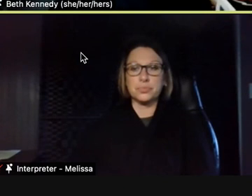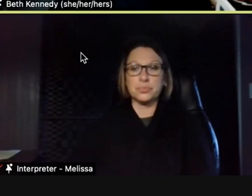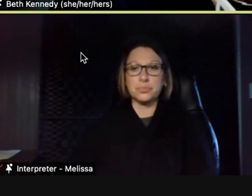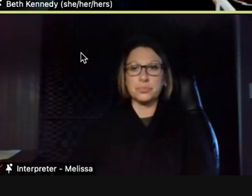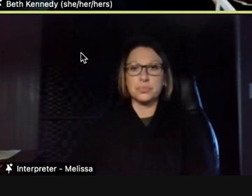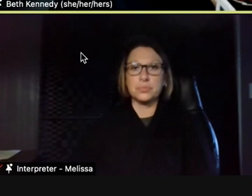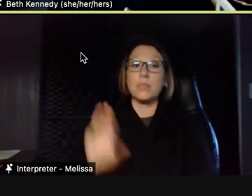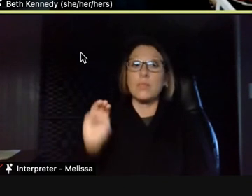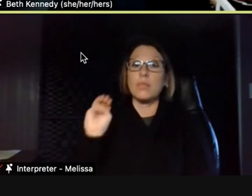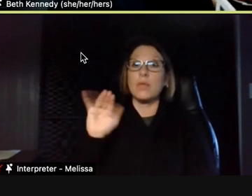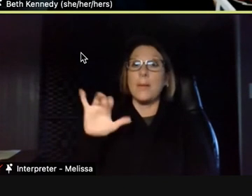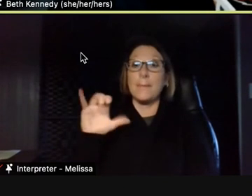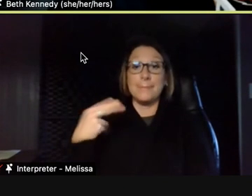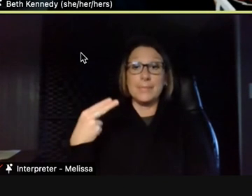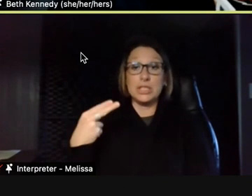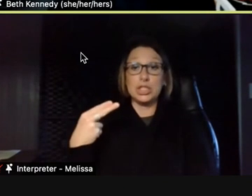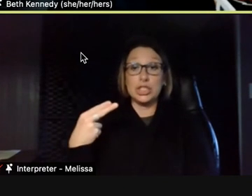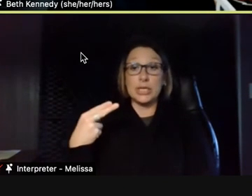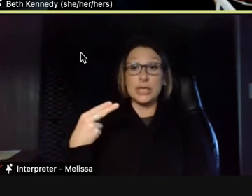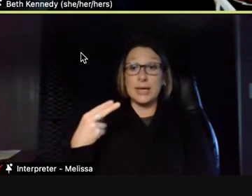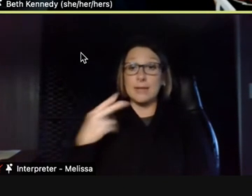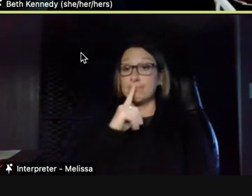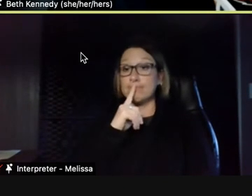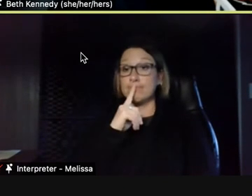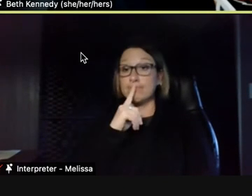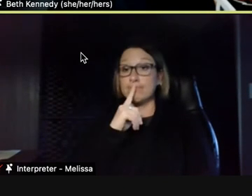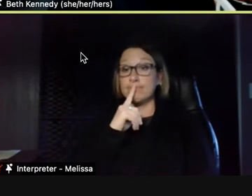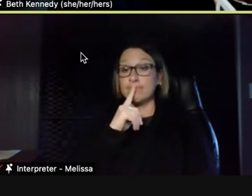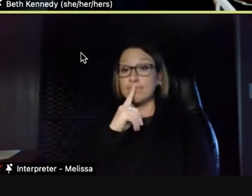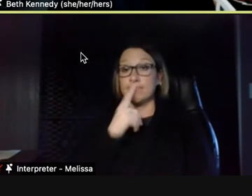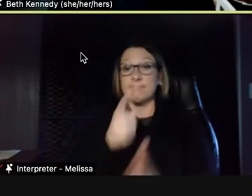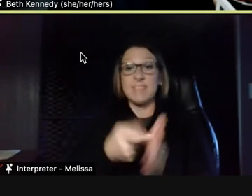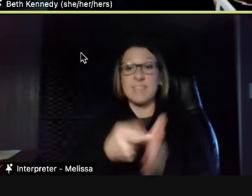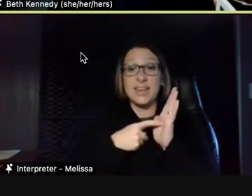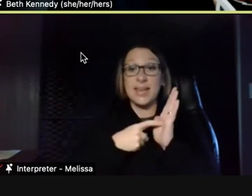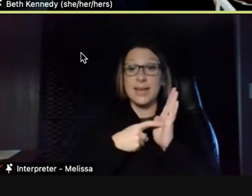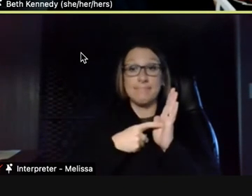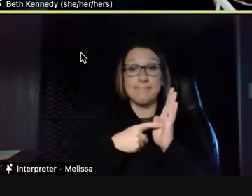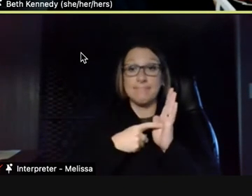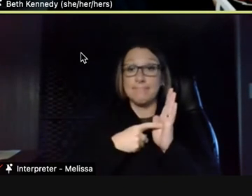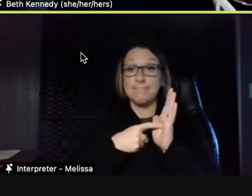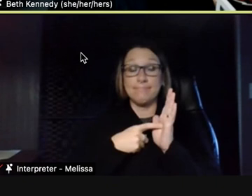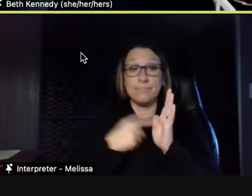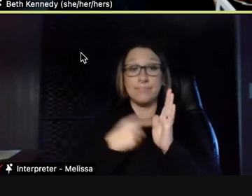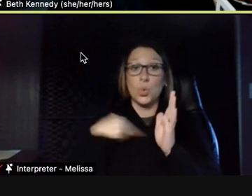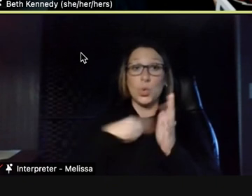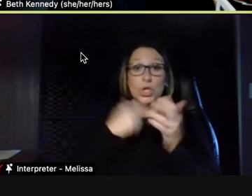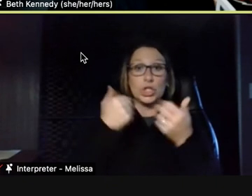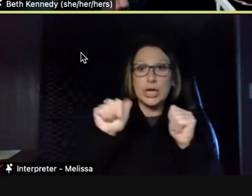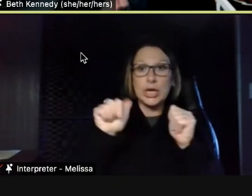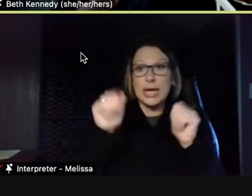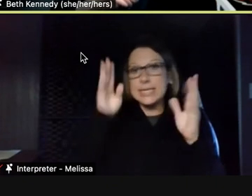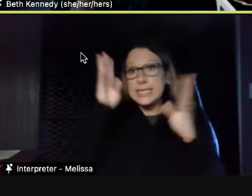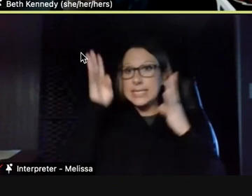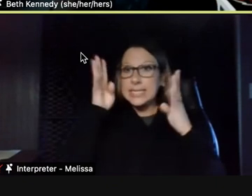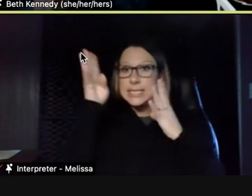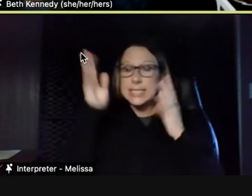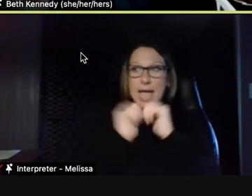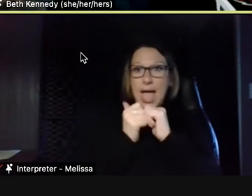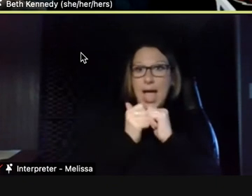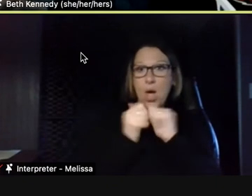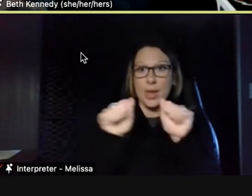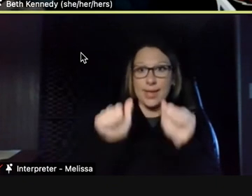Michigan's not a state that has a mandate. So we've been trying to get creative on how to make this happen on an